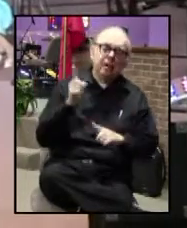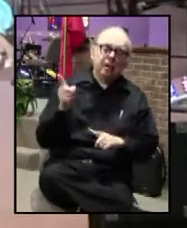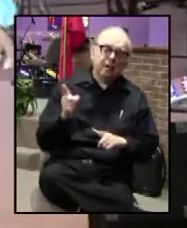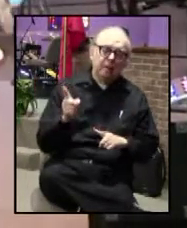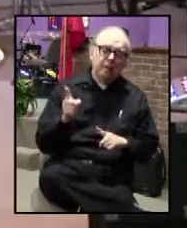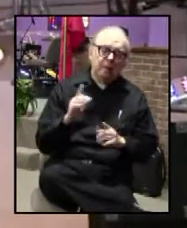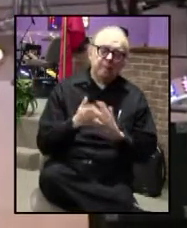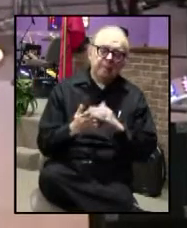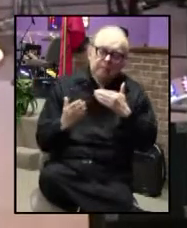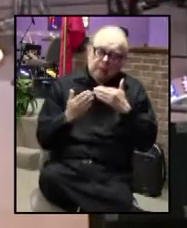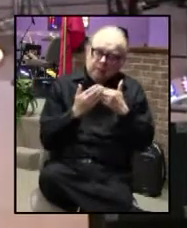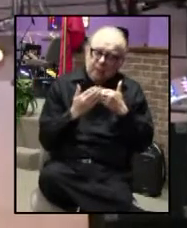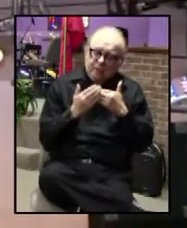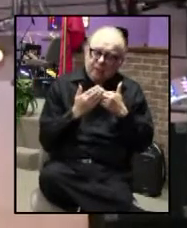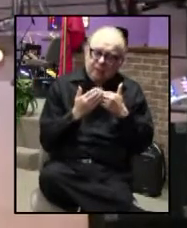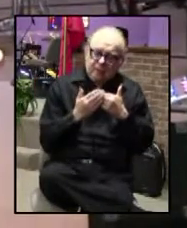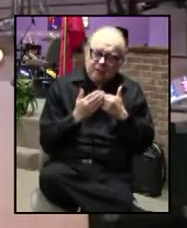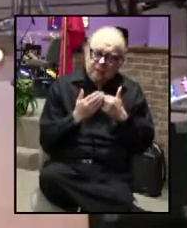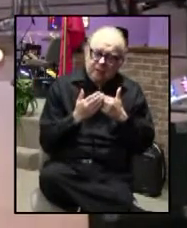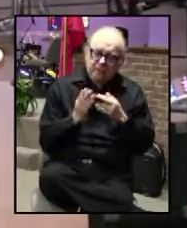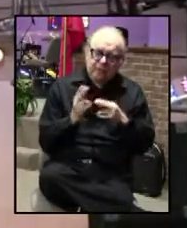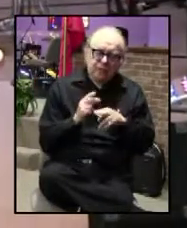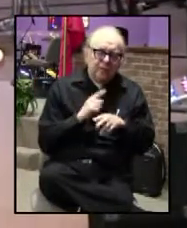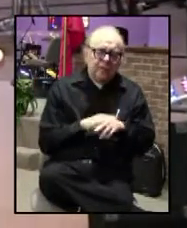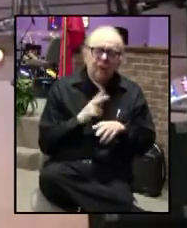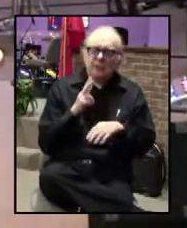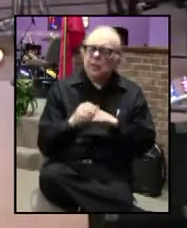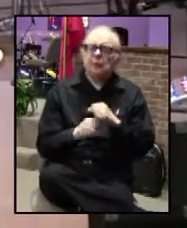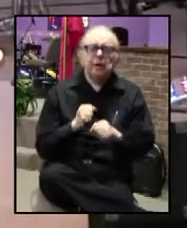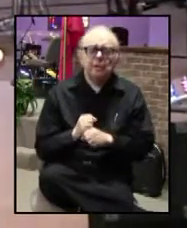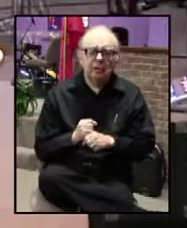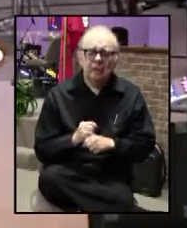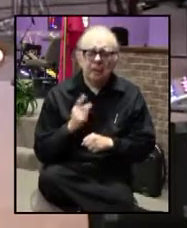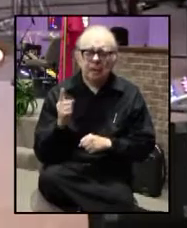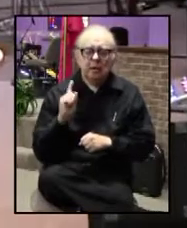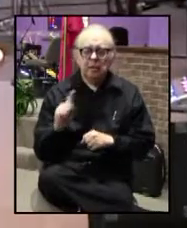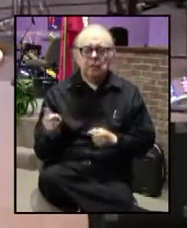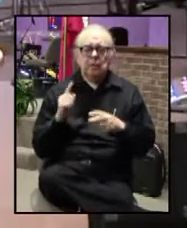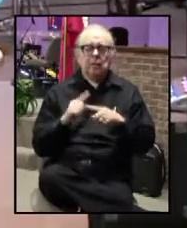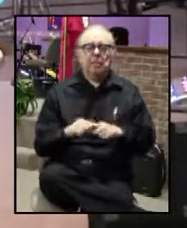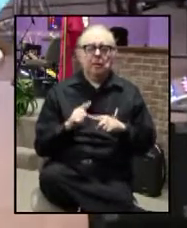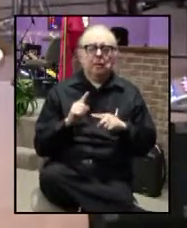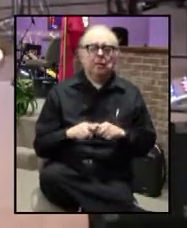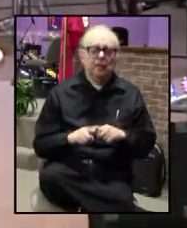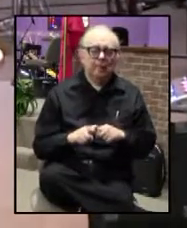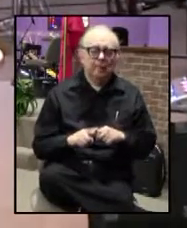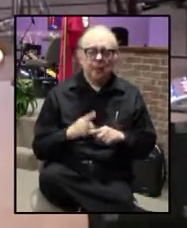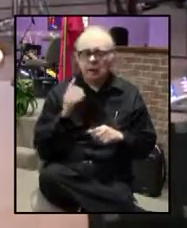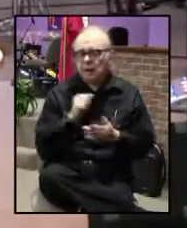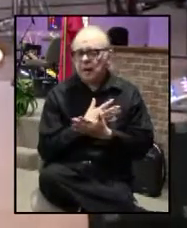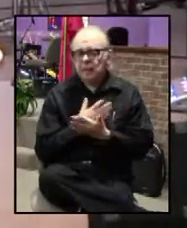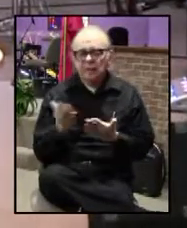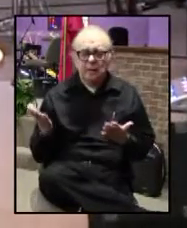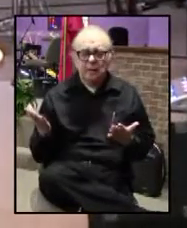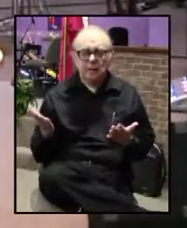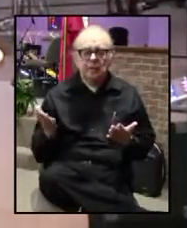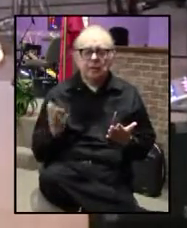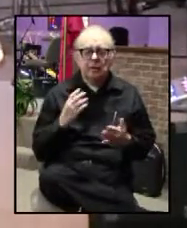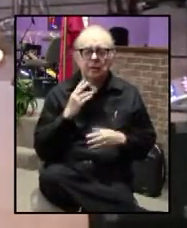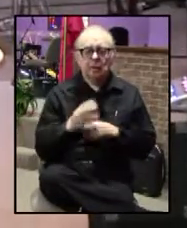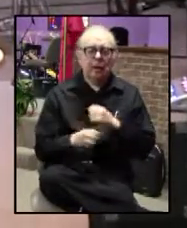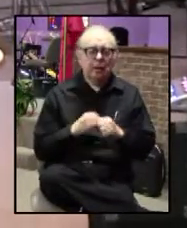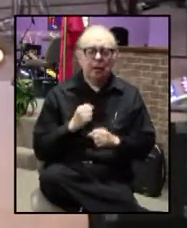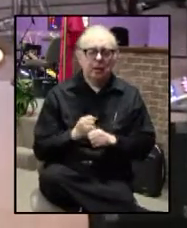had become so close to in a matter of 3 years. The one that they had depended on for everything for 3 years.